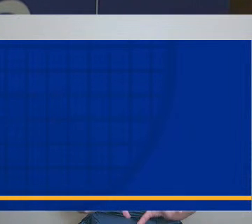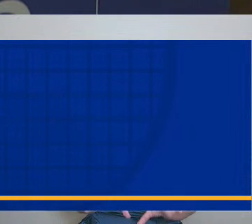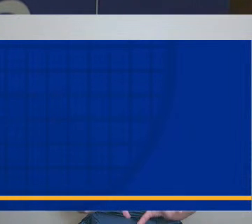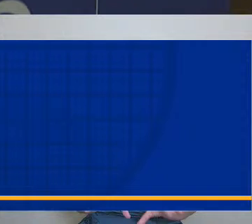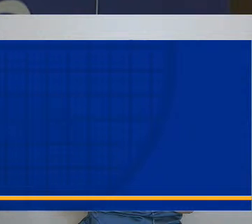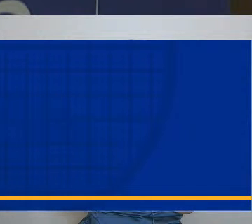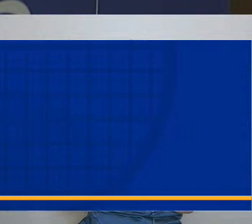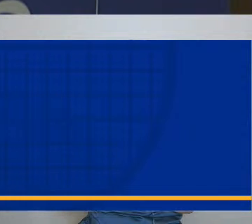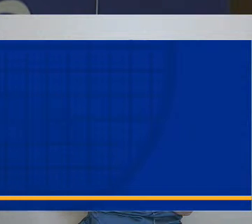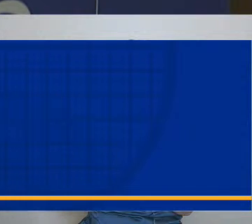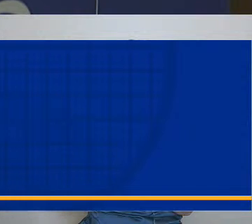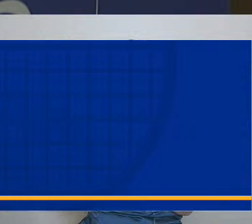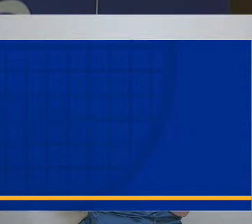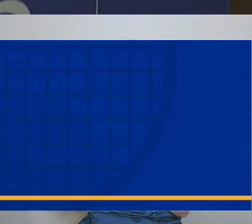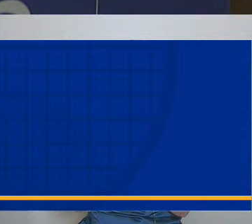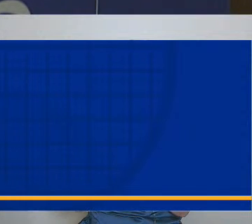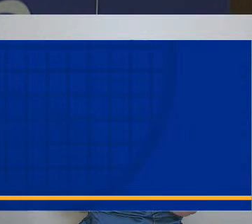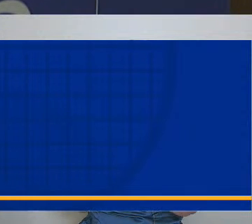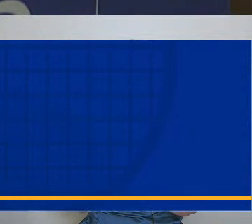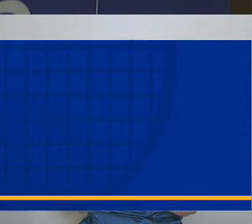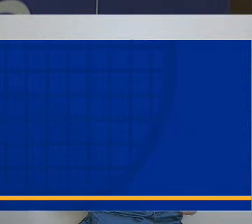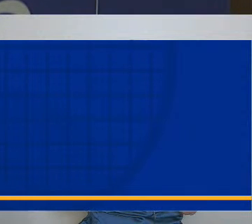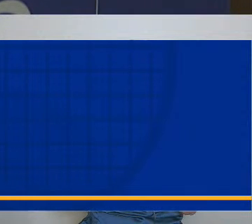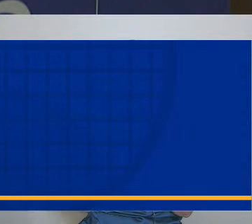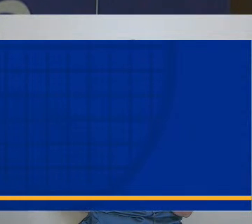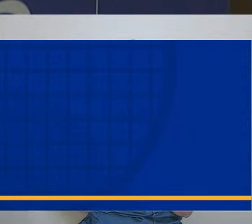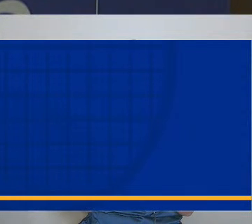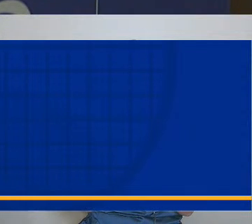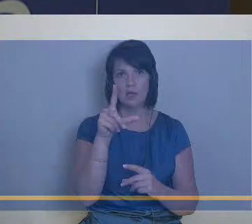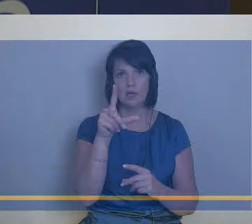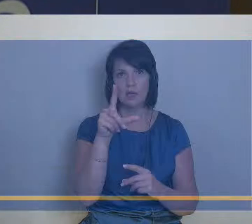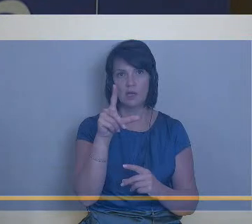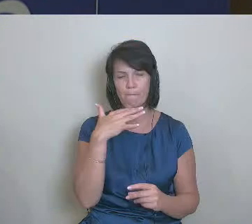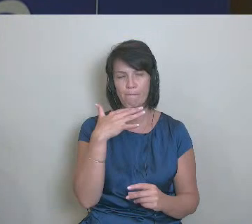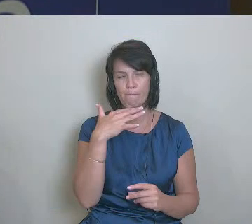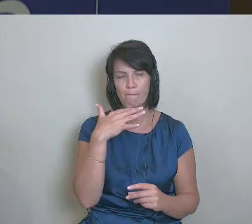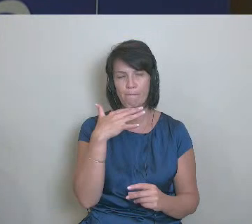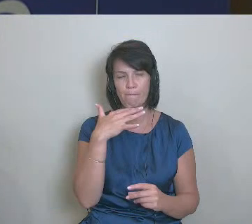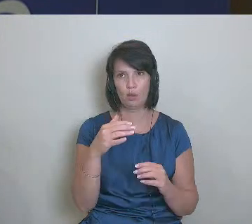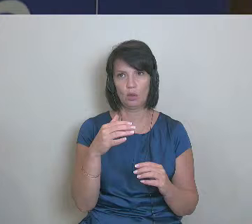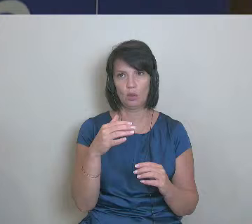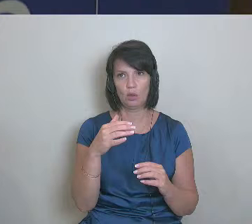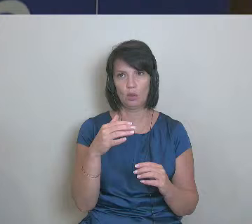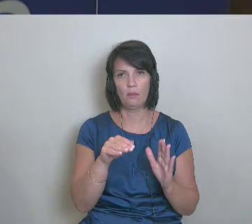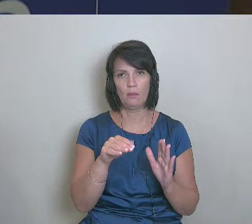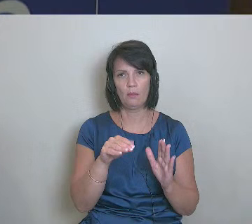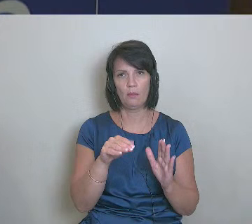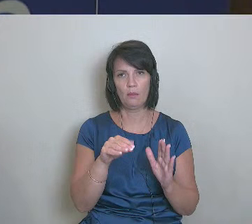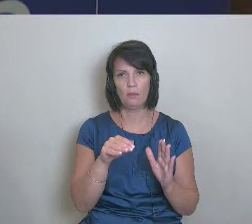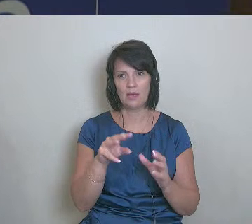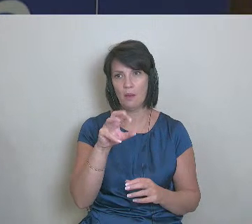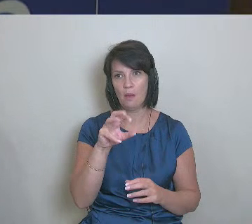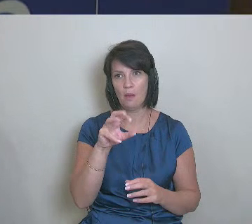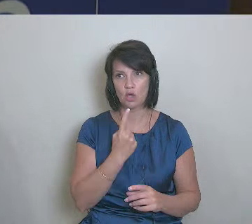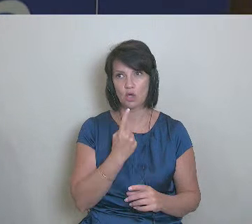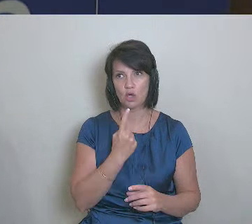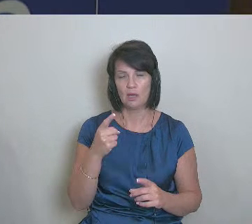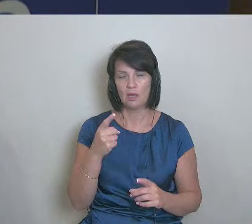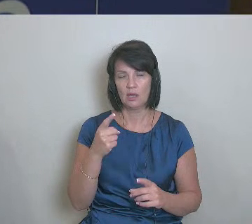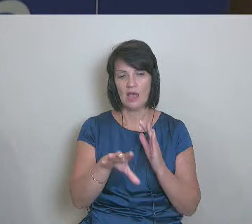the Electoral Code, Article 280, establishing the results on the